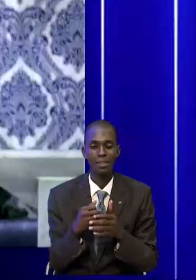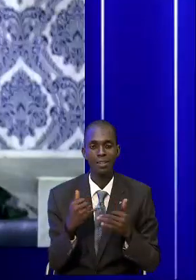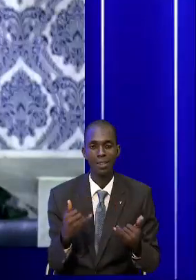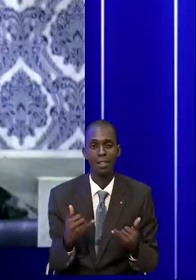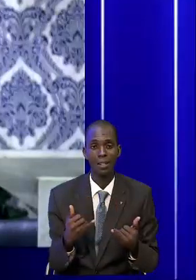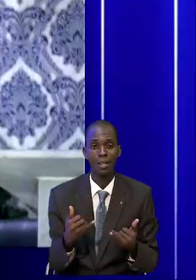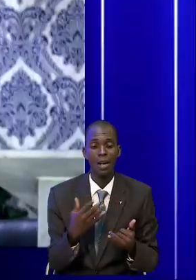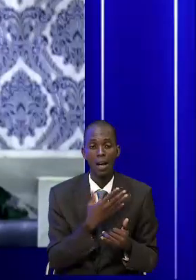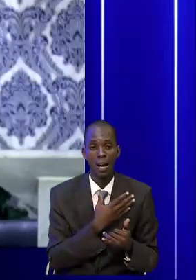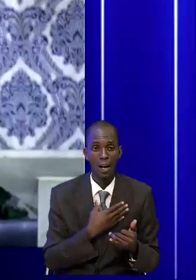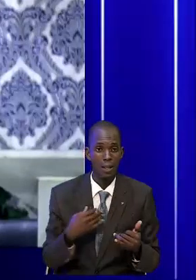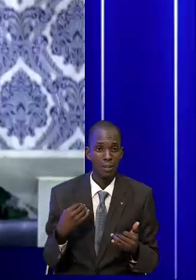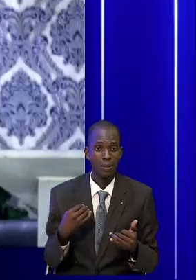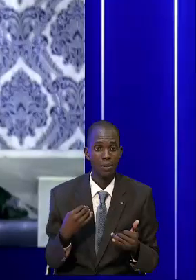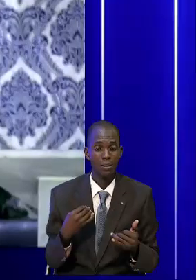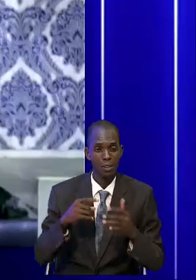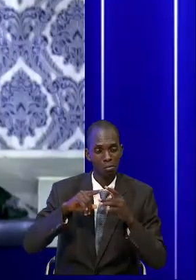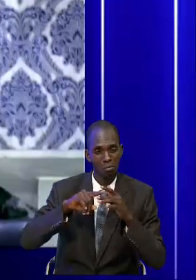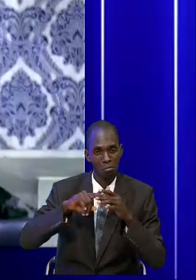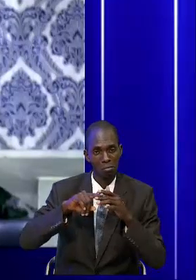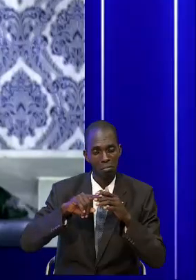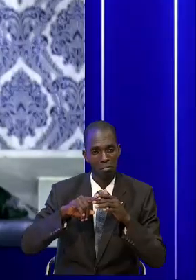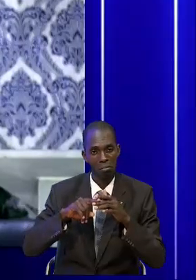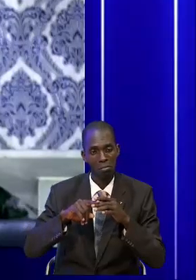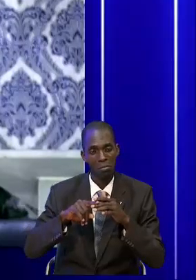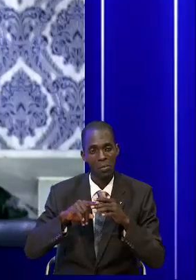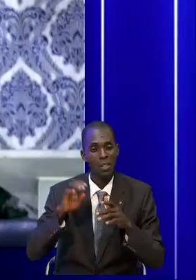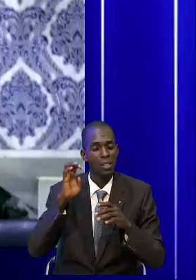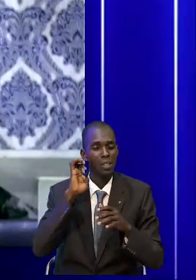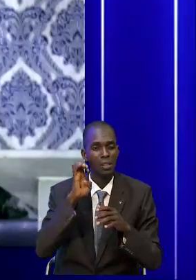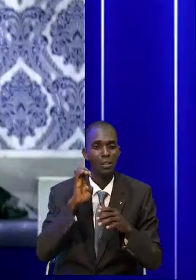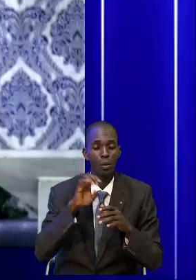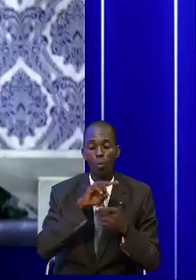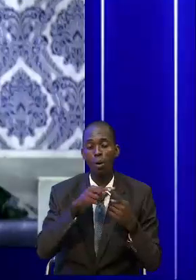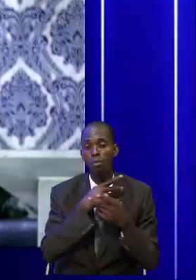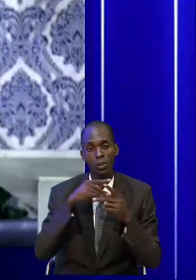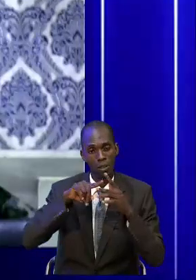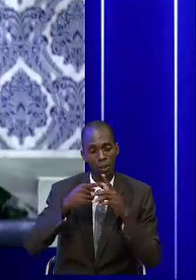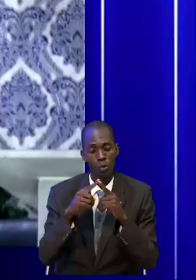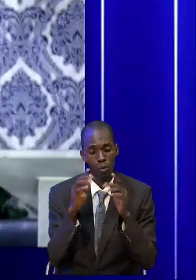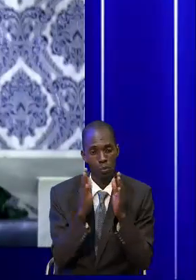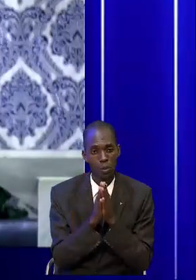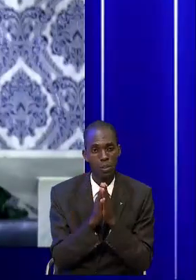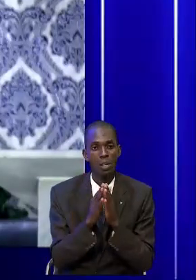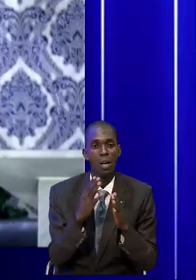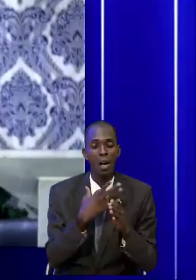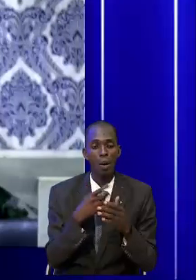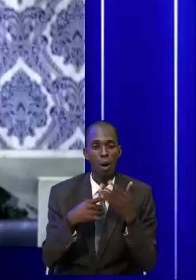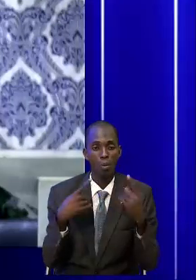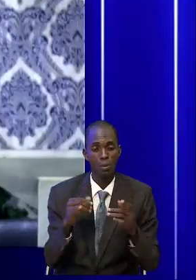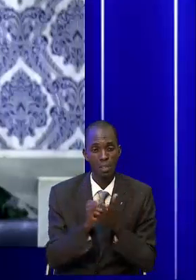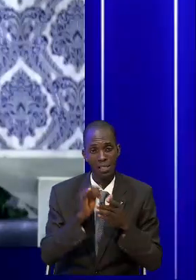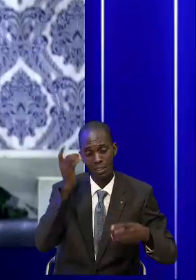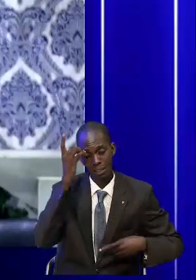if you need it, grab it now. Immediately he started praying. He mentioned